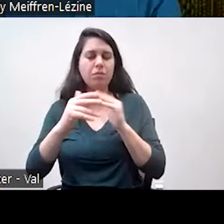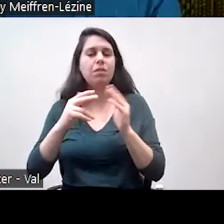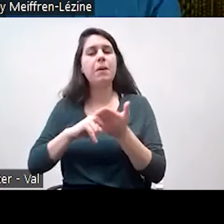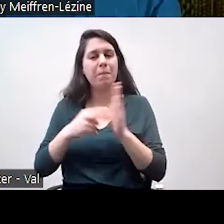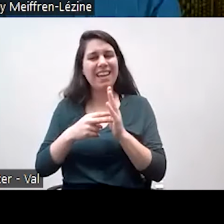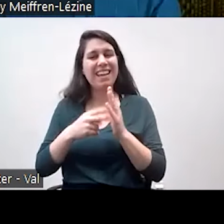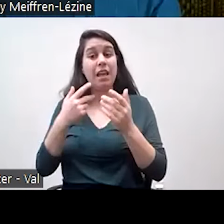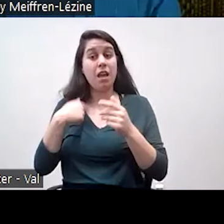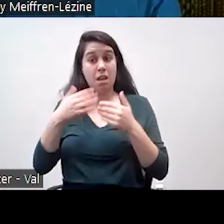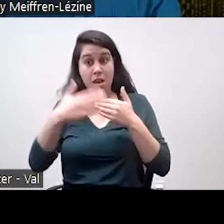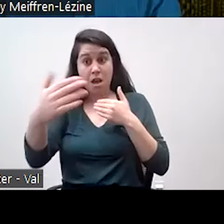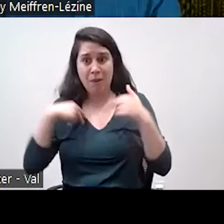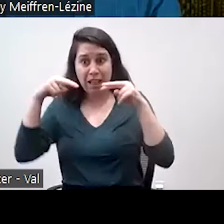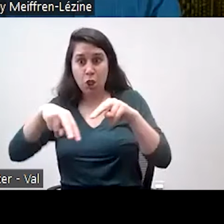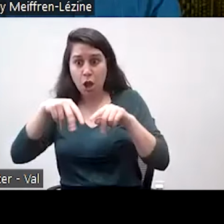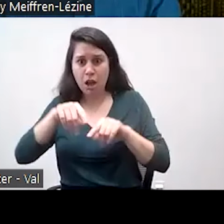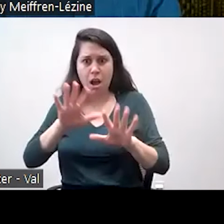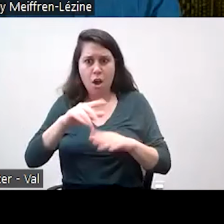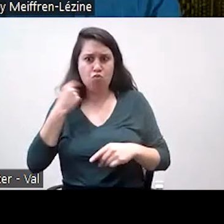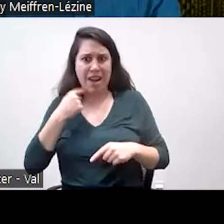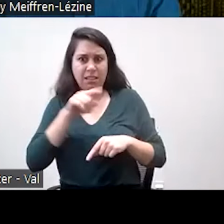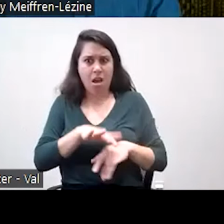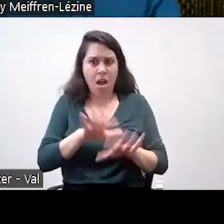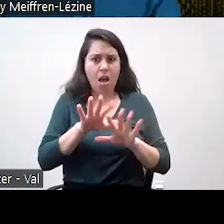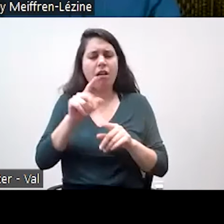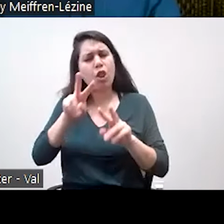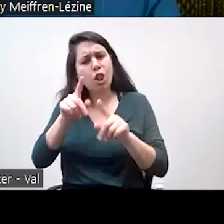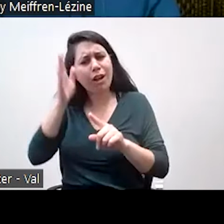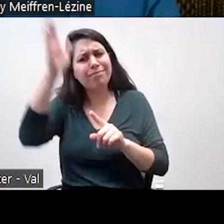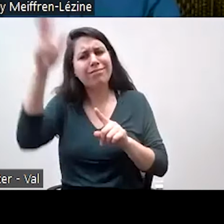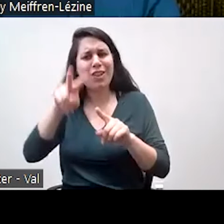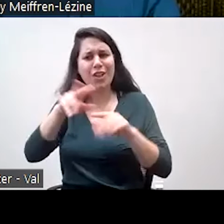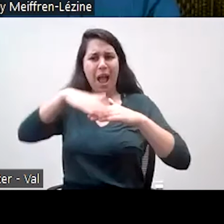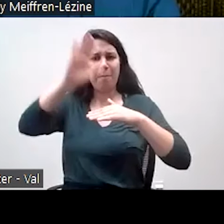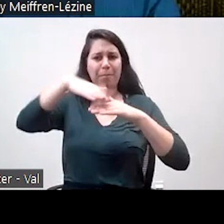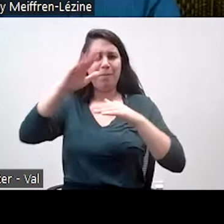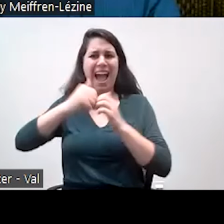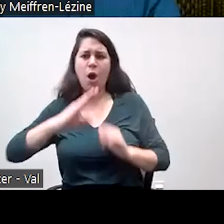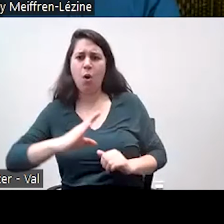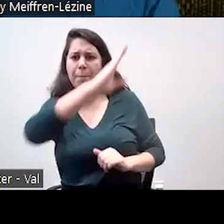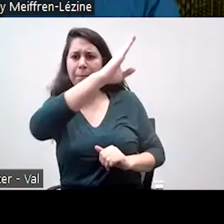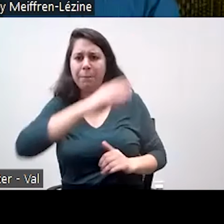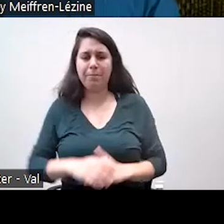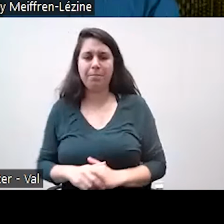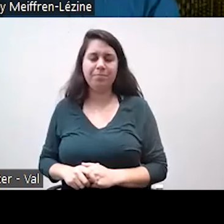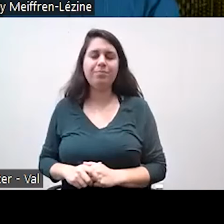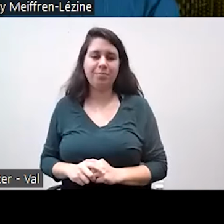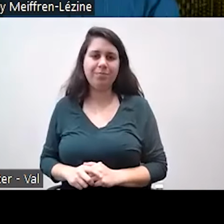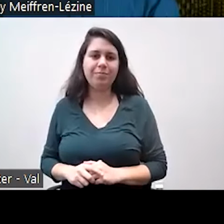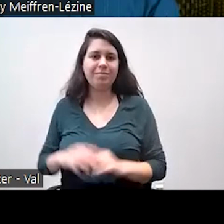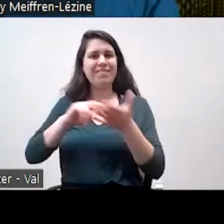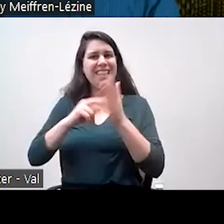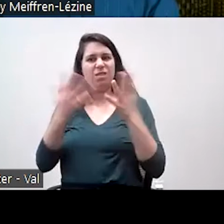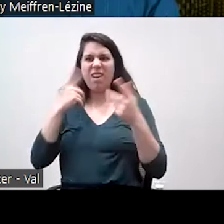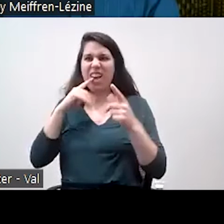looking upwards instead of looking down. You might think, what is our focal point going to be? If you had it